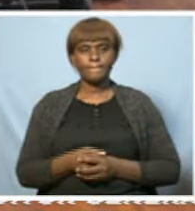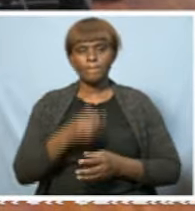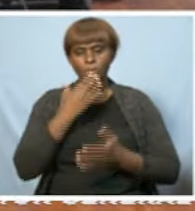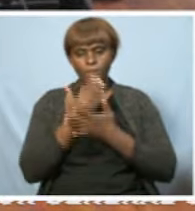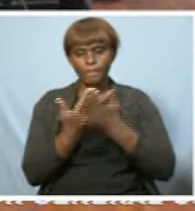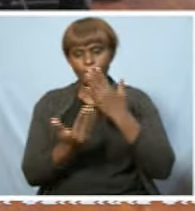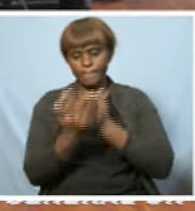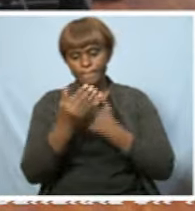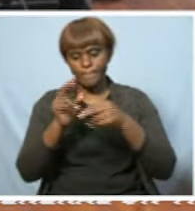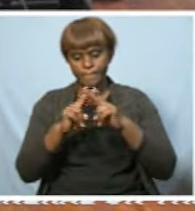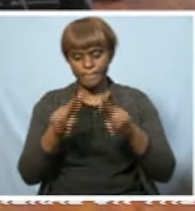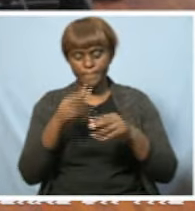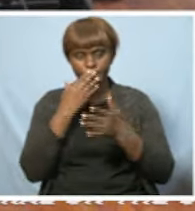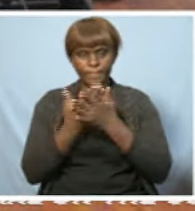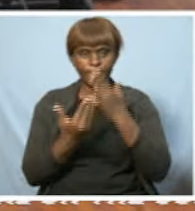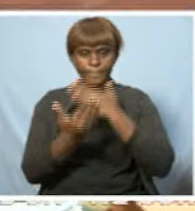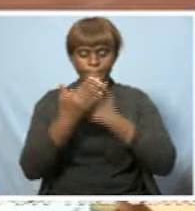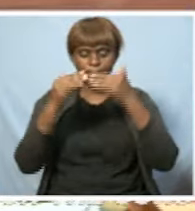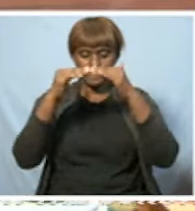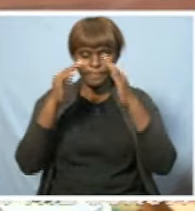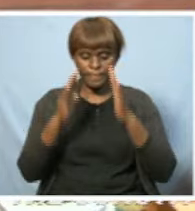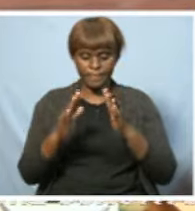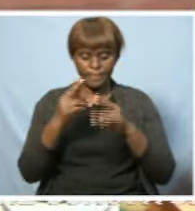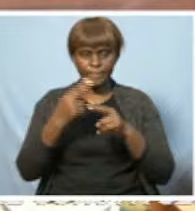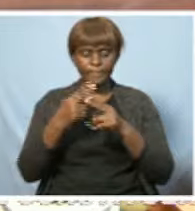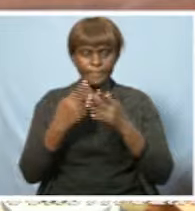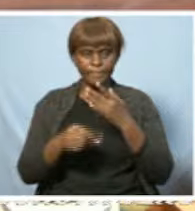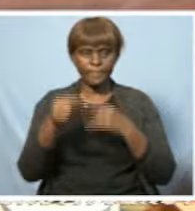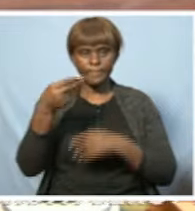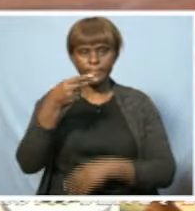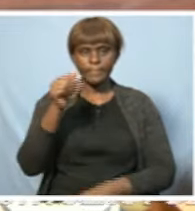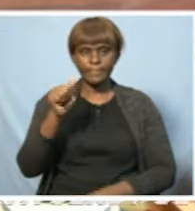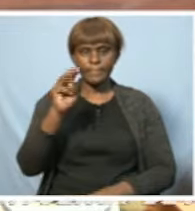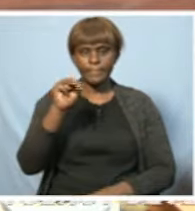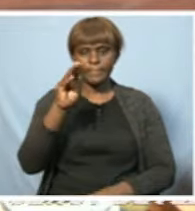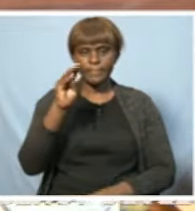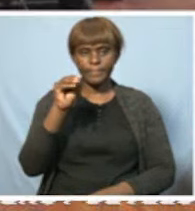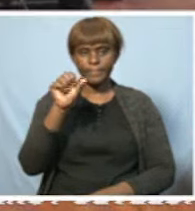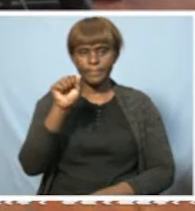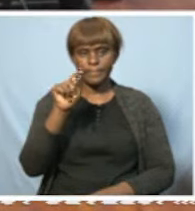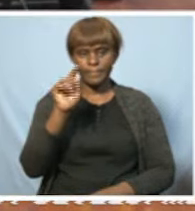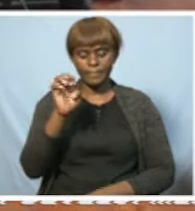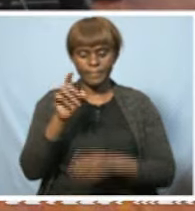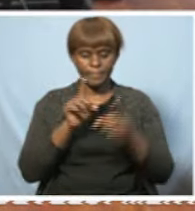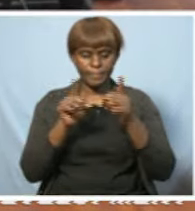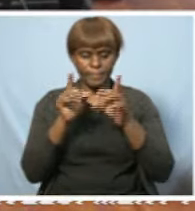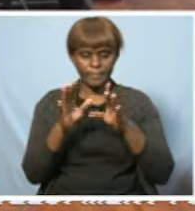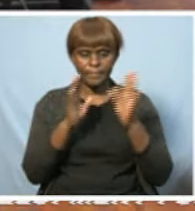Morning, Chair. Morning, House. Sibeso Muimui Hambote, Director Planning.